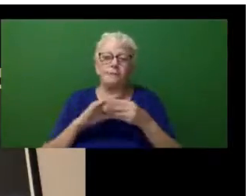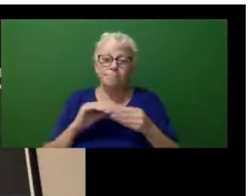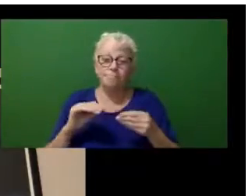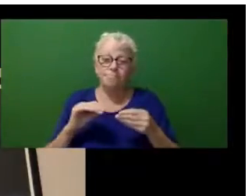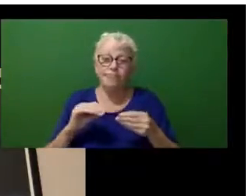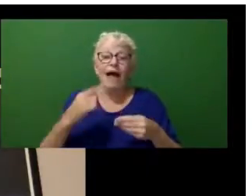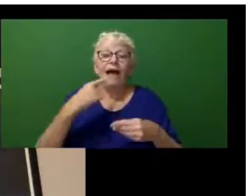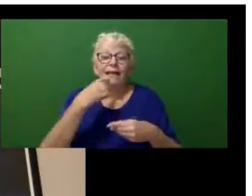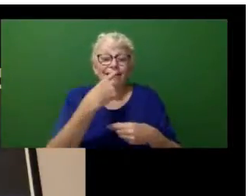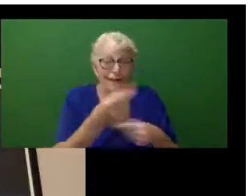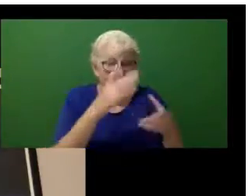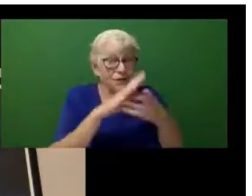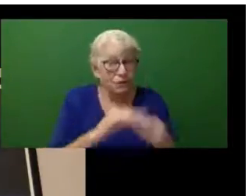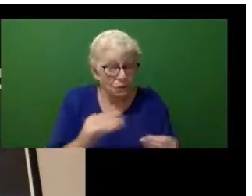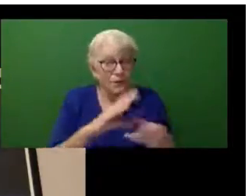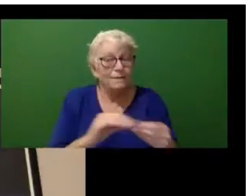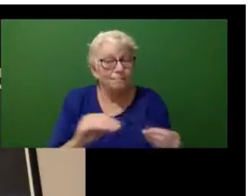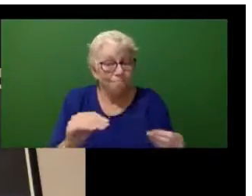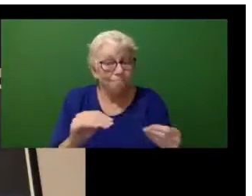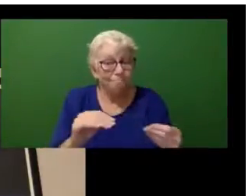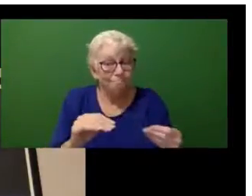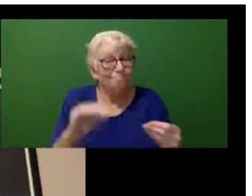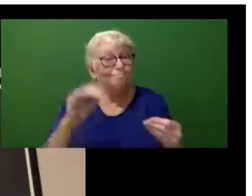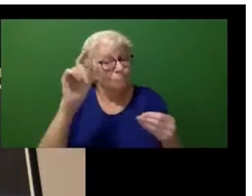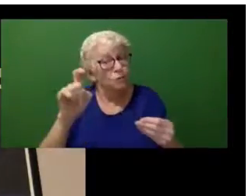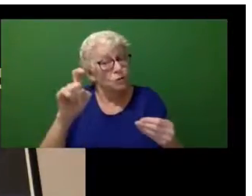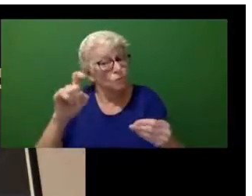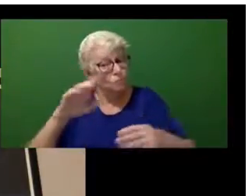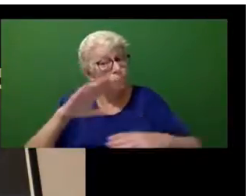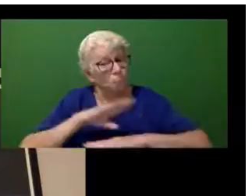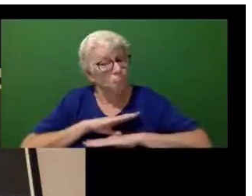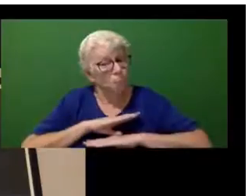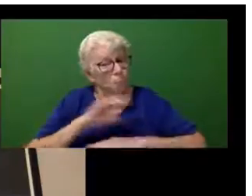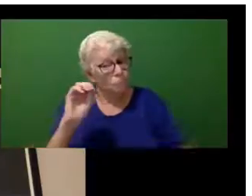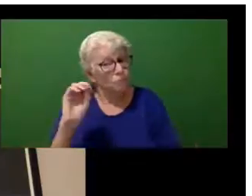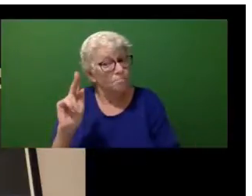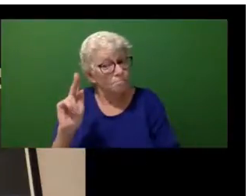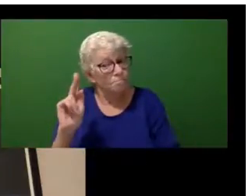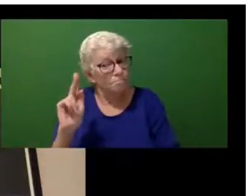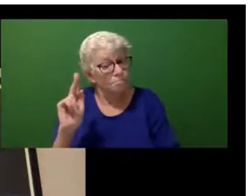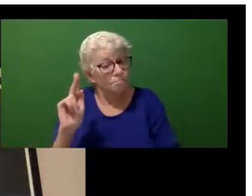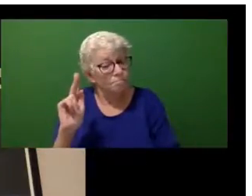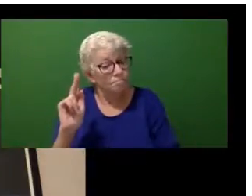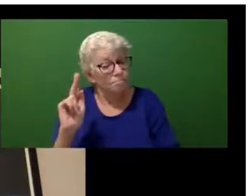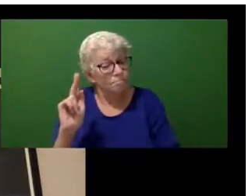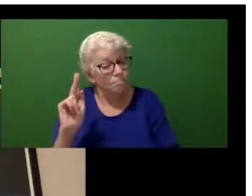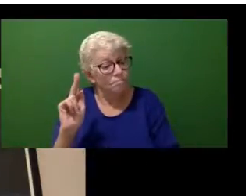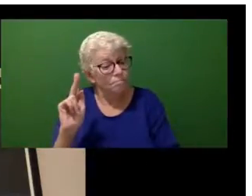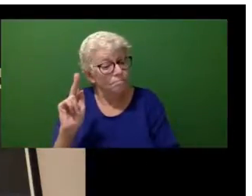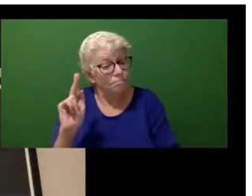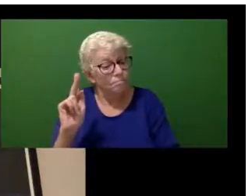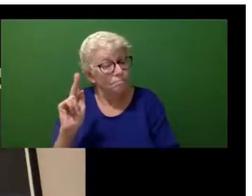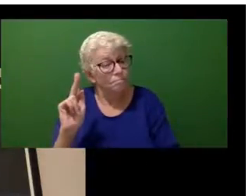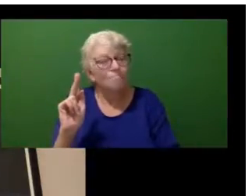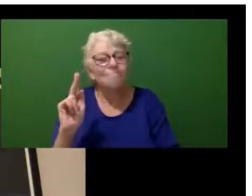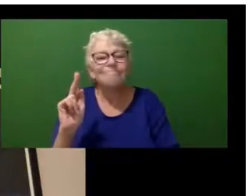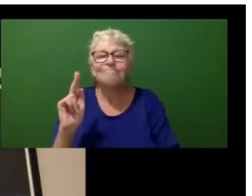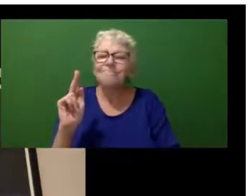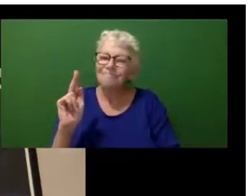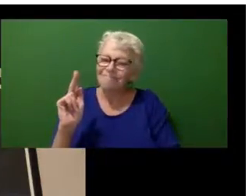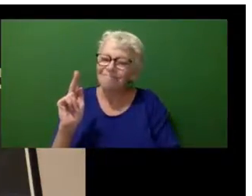story, and I can tell the story, and that must be sufficient."